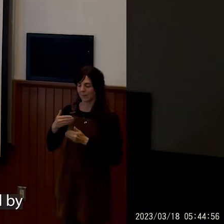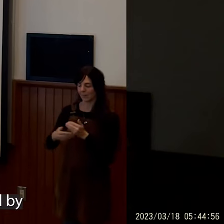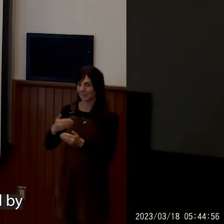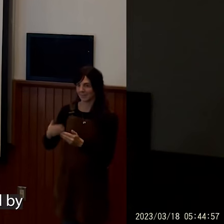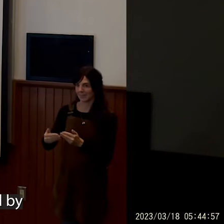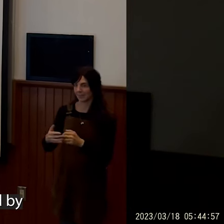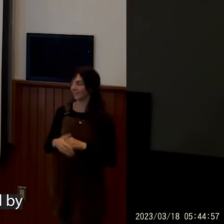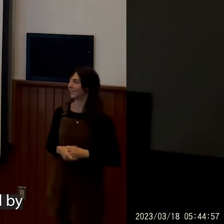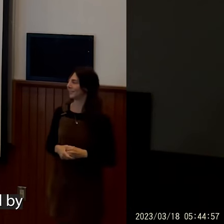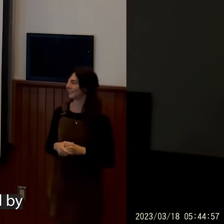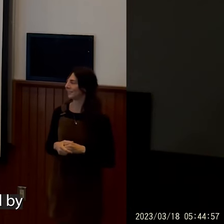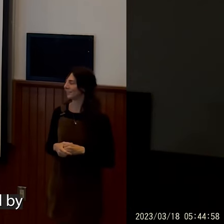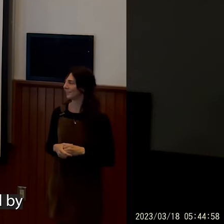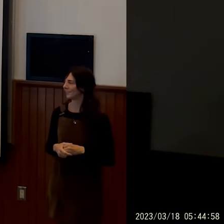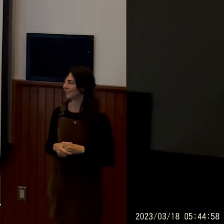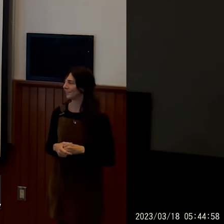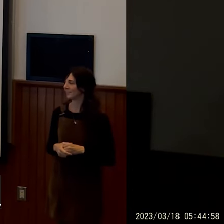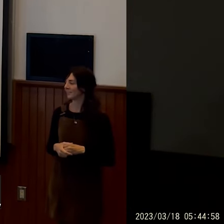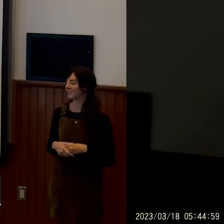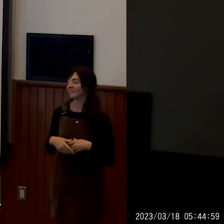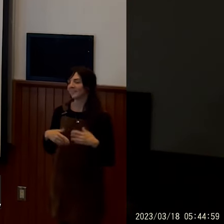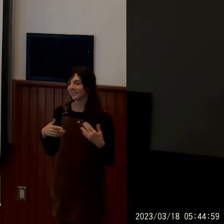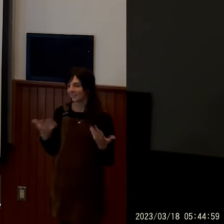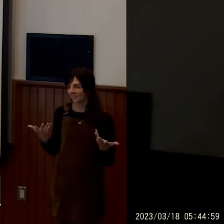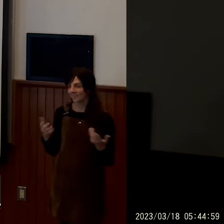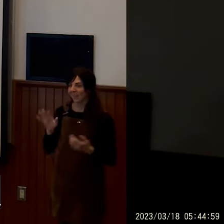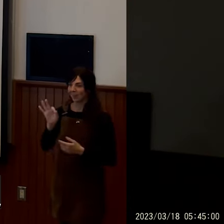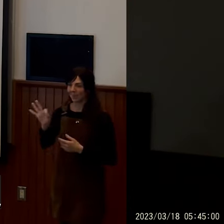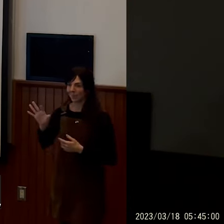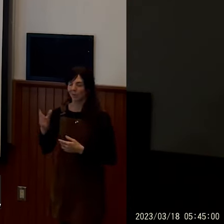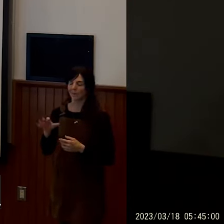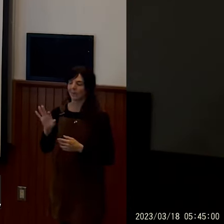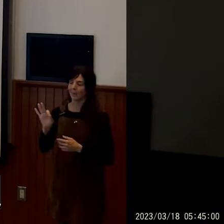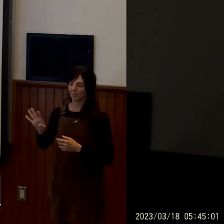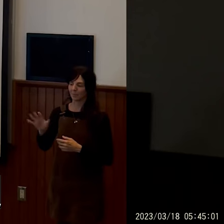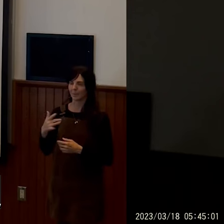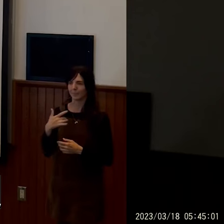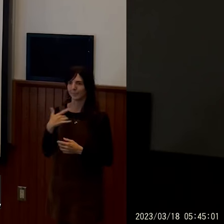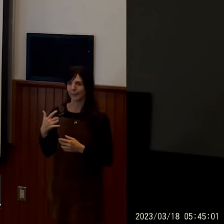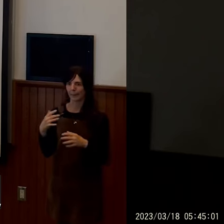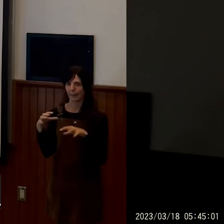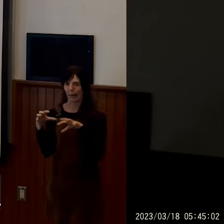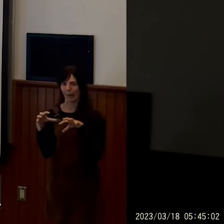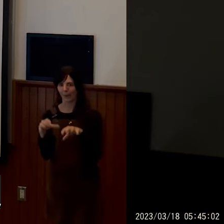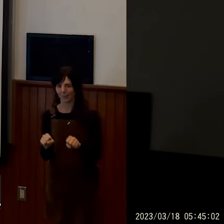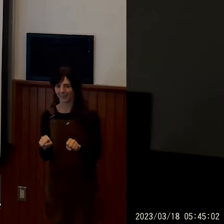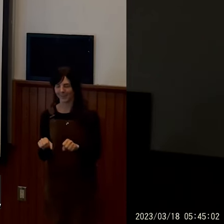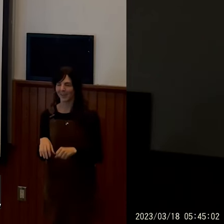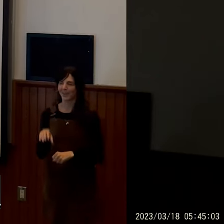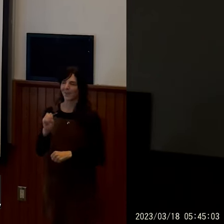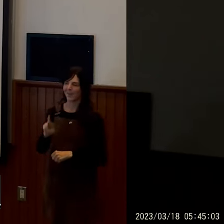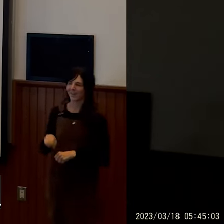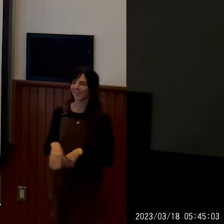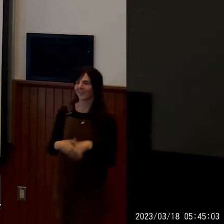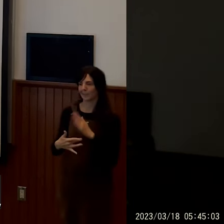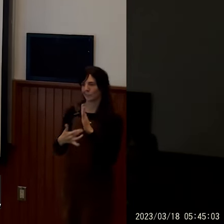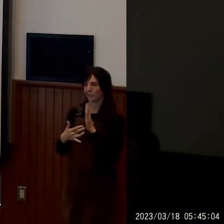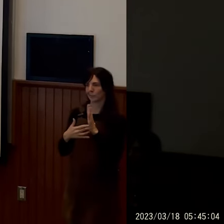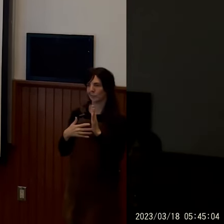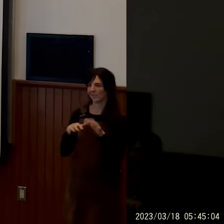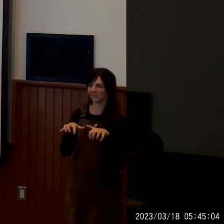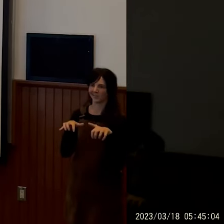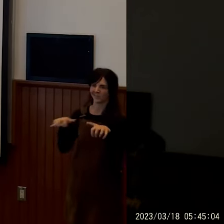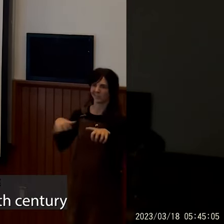been sort of, you know, claimed by Facebook, or Silicon Valley, or all those fucking white men